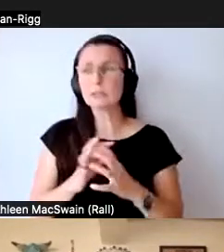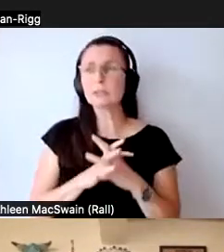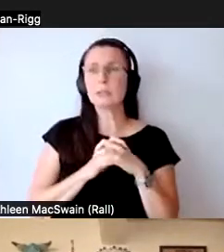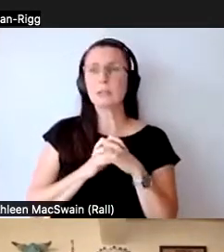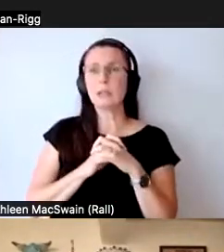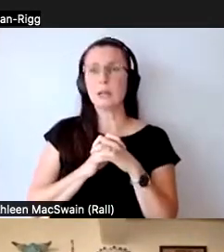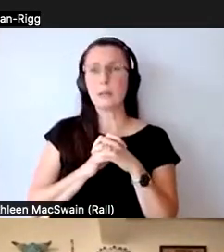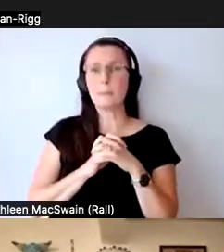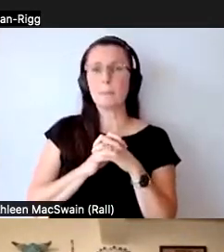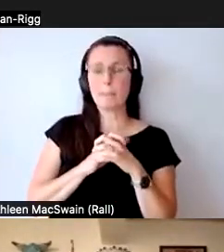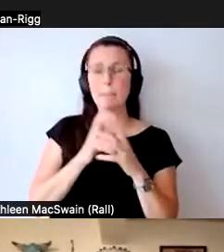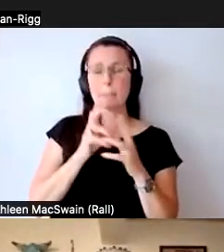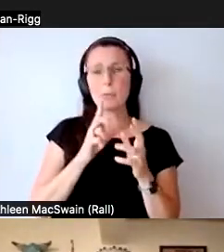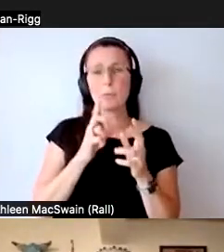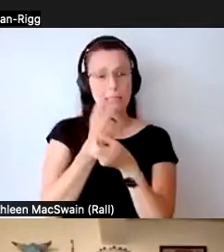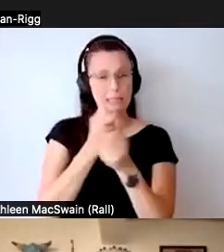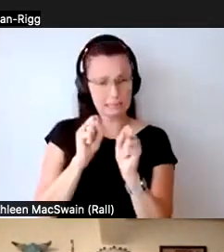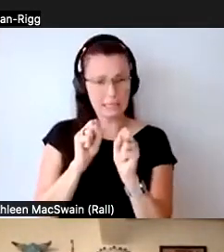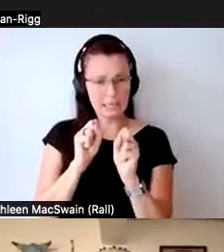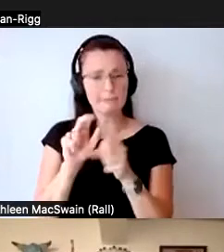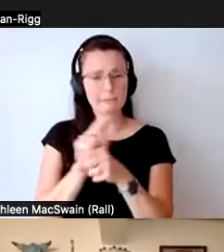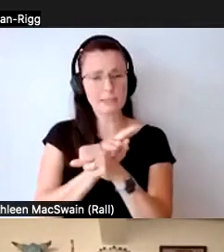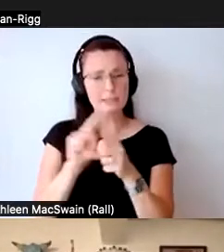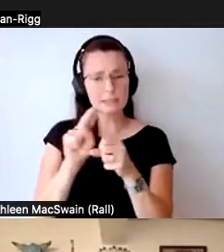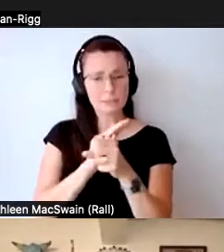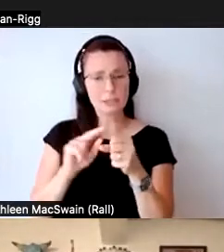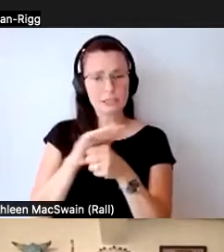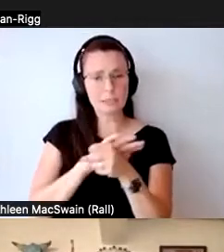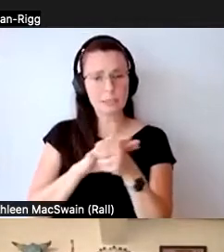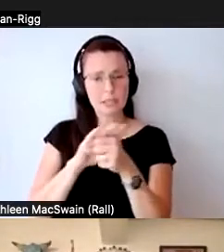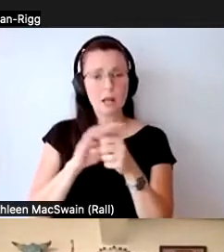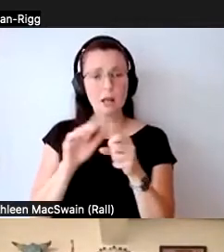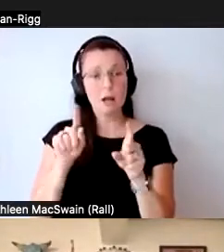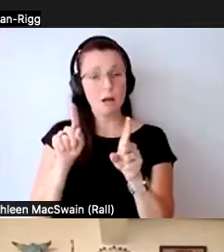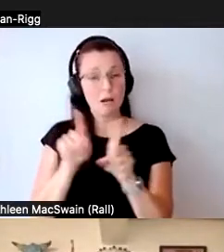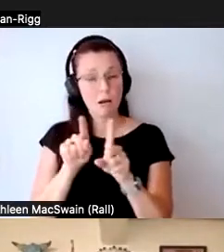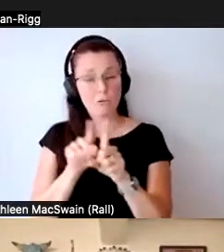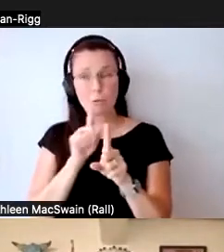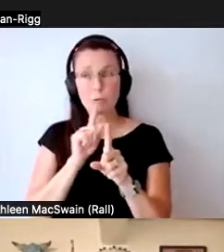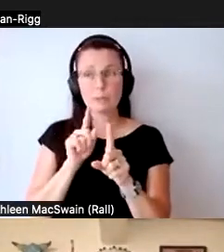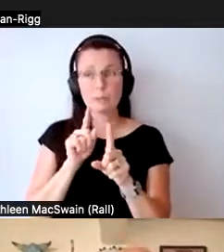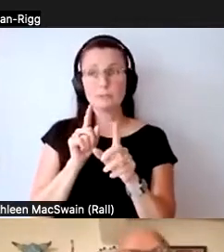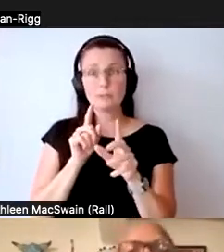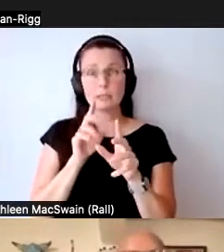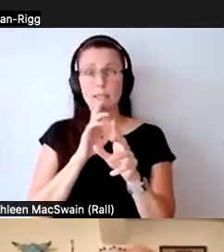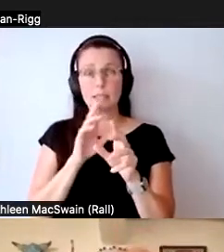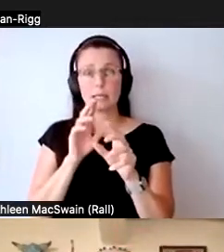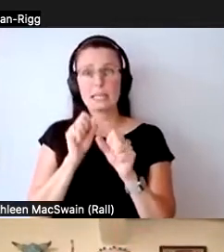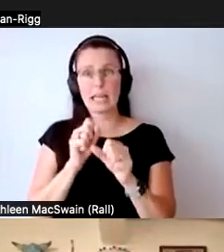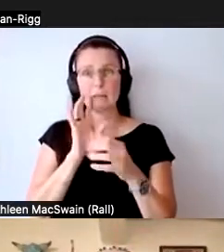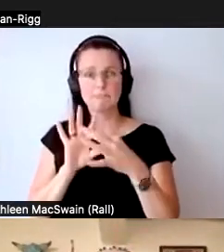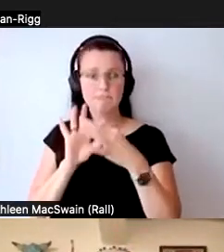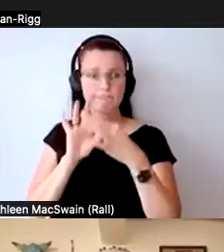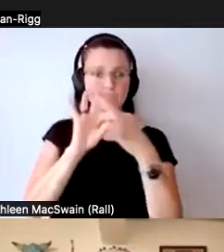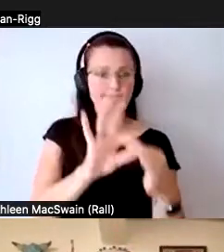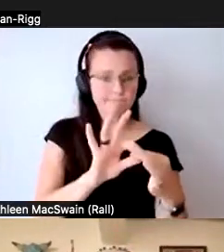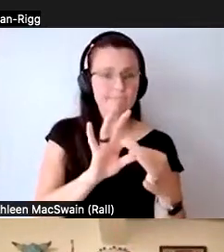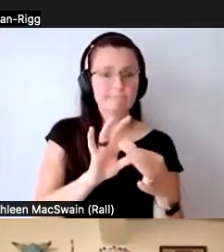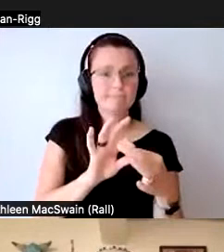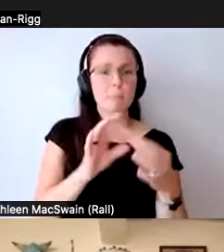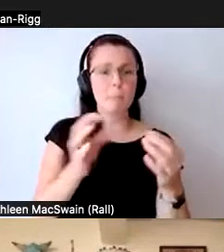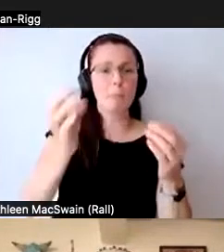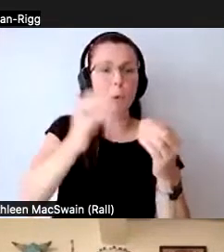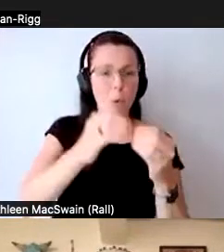very clear and adequate conduits to other resources. And this includes things